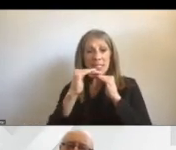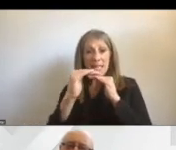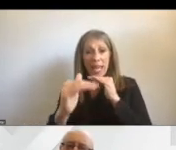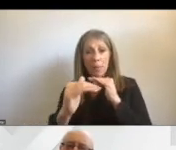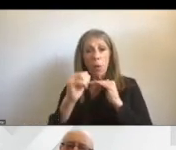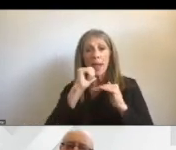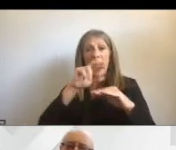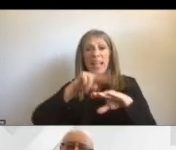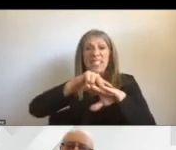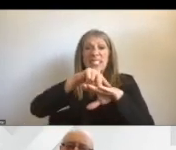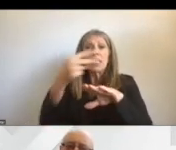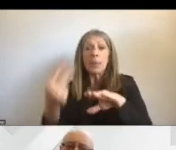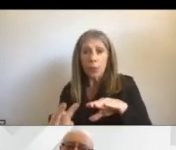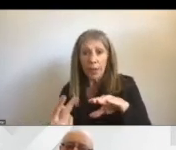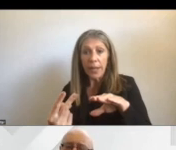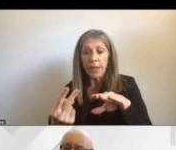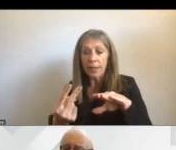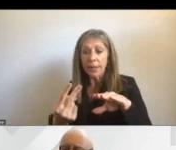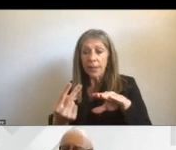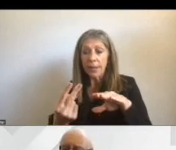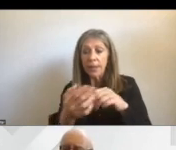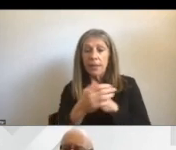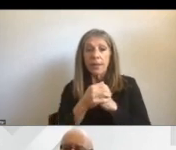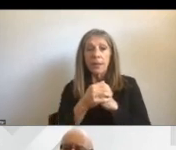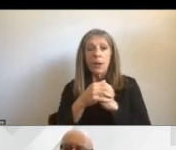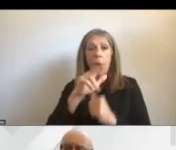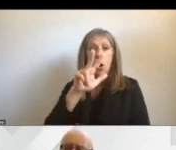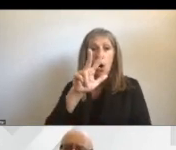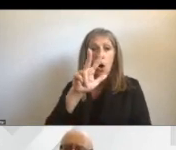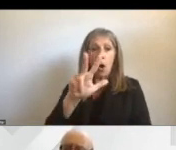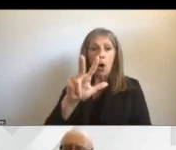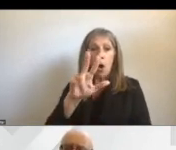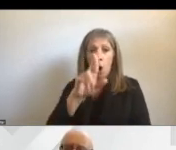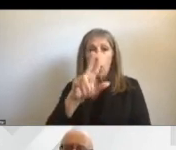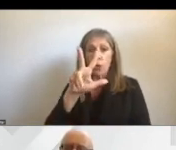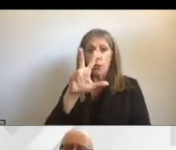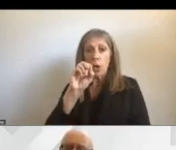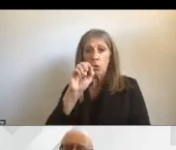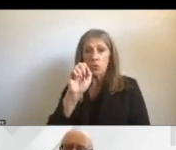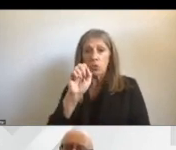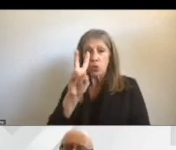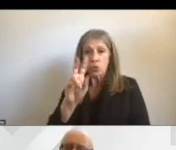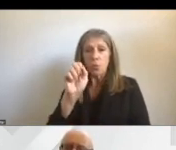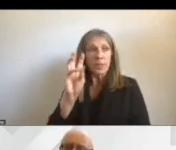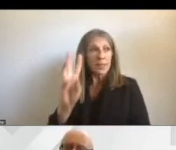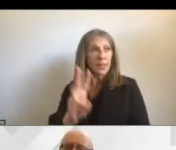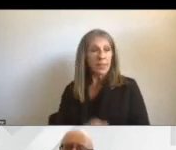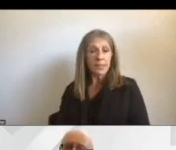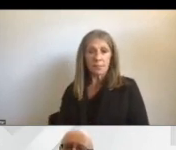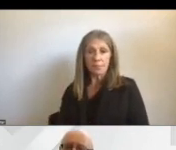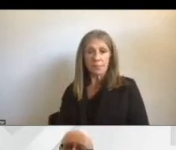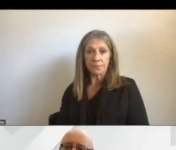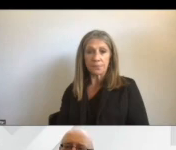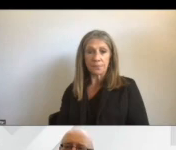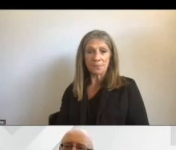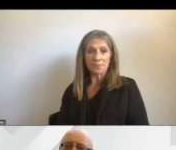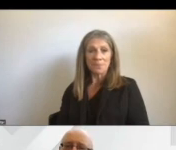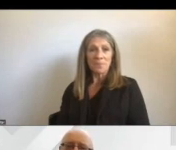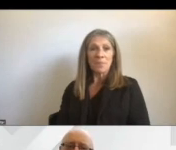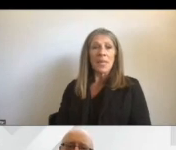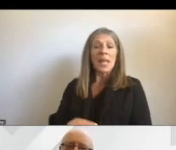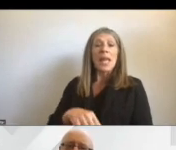and parking is restricted to either front entry or rear entry orientation, the access aisle must be located on the